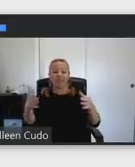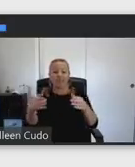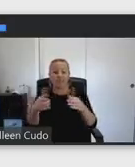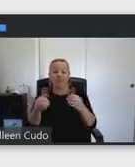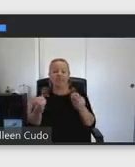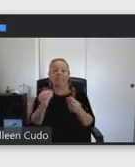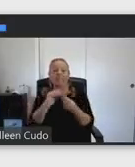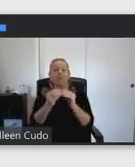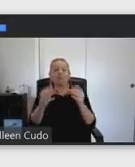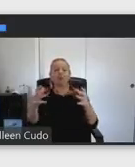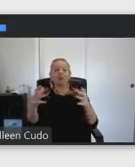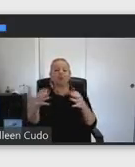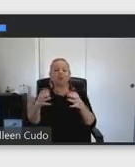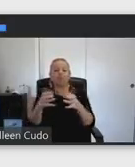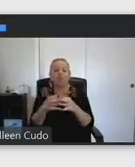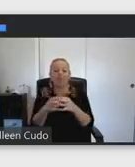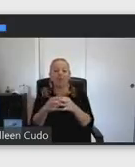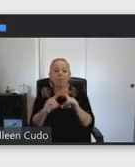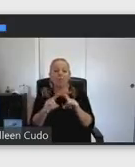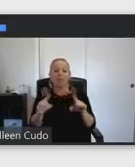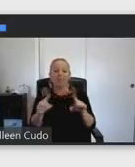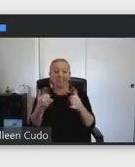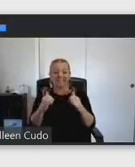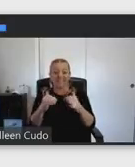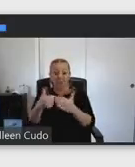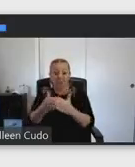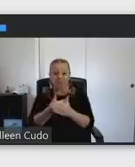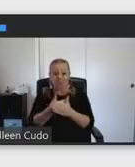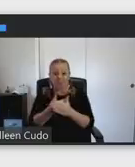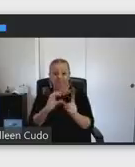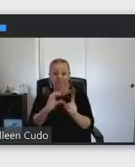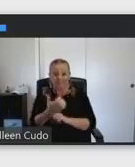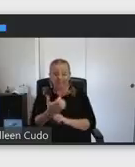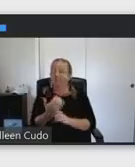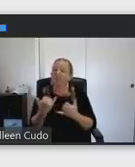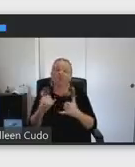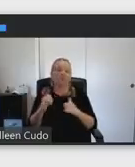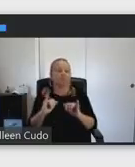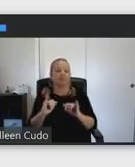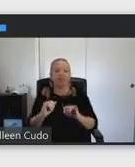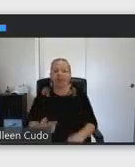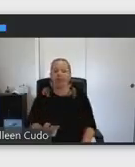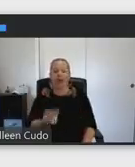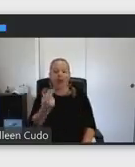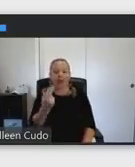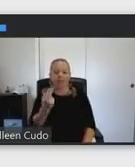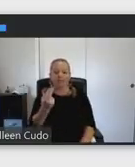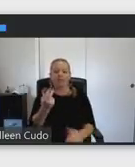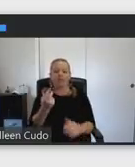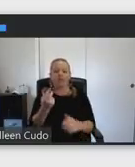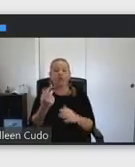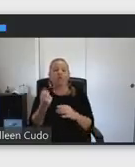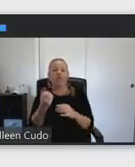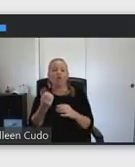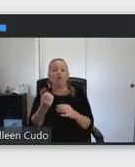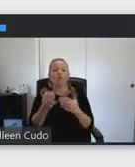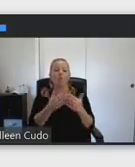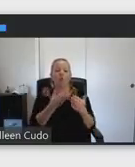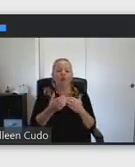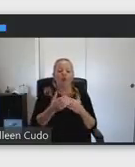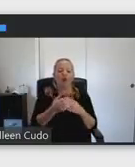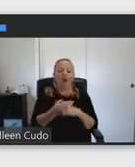number of new cases is still high. The metrics that we use to set whether a new case rate is high,